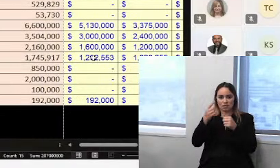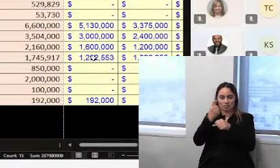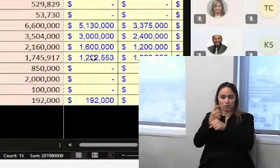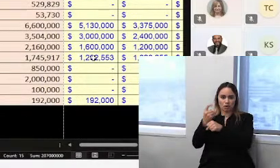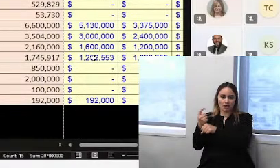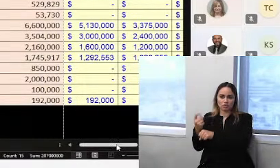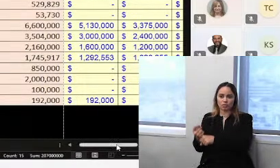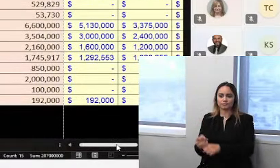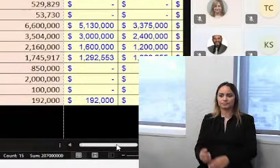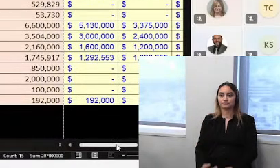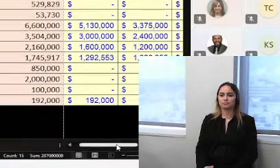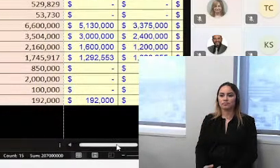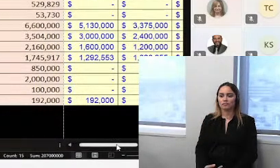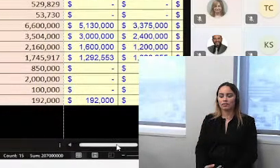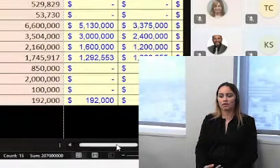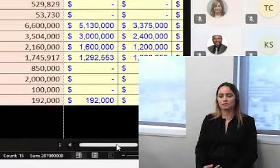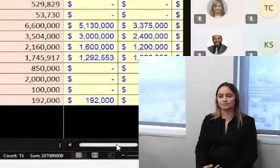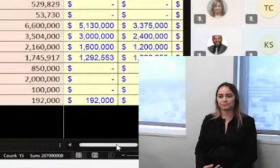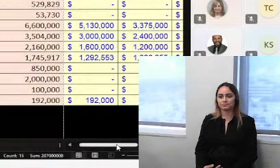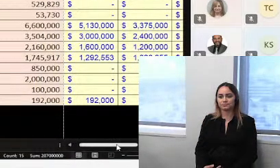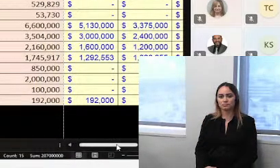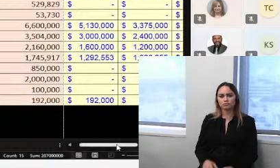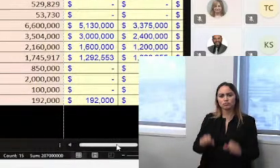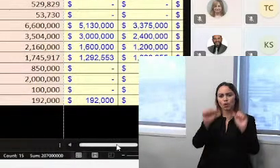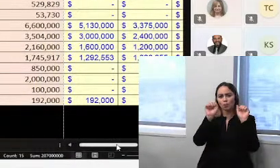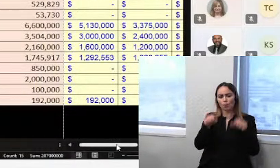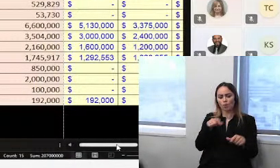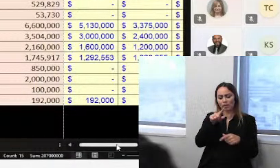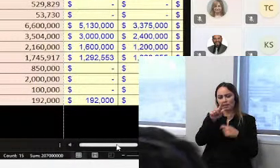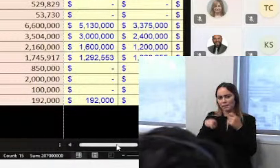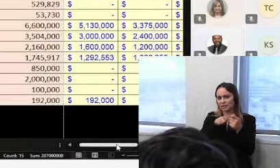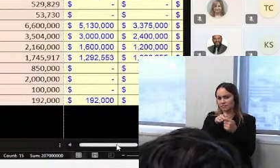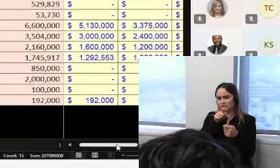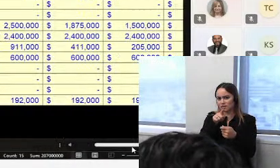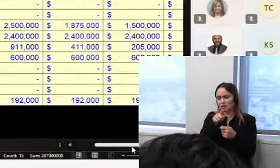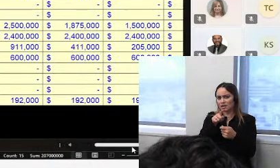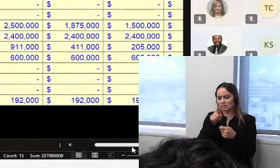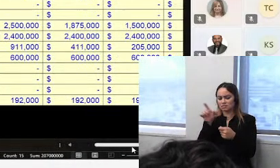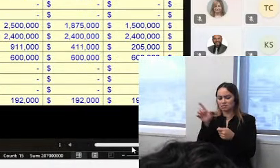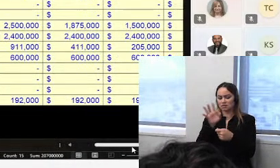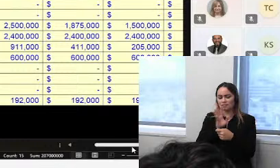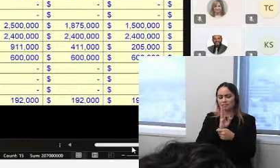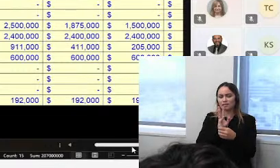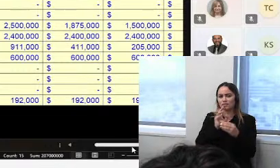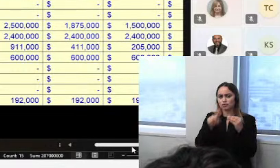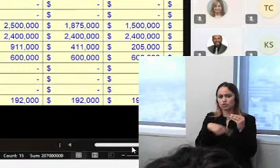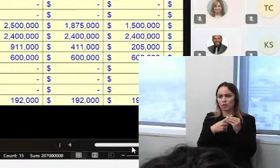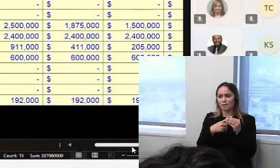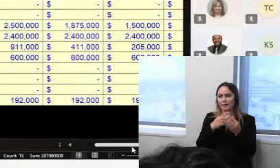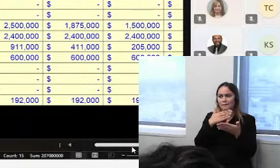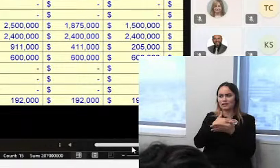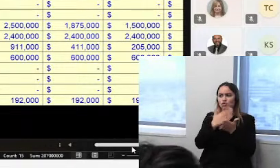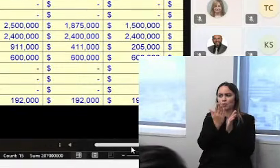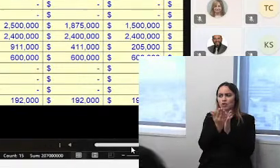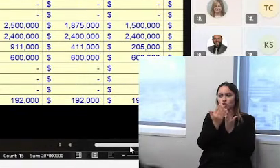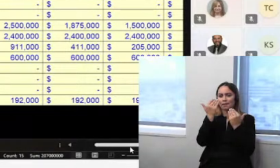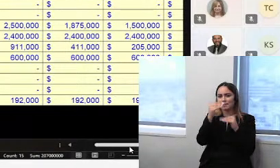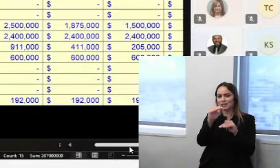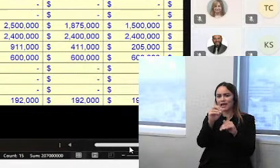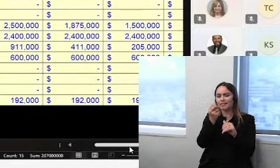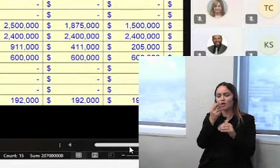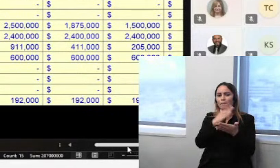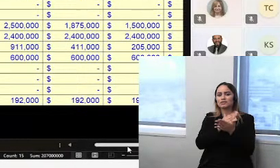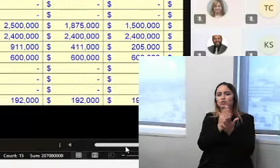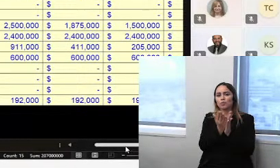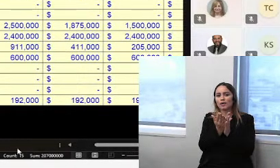Will you be able to specify whether you're talking about constrained or optimal and perhaps provide both, if that